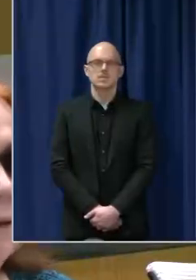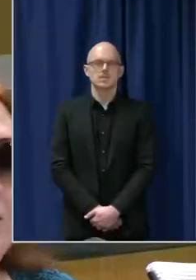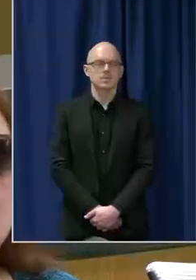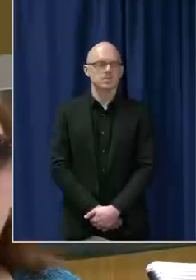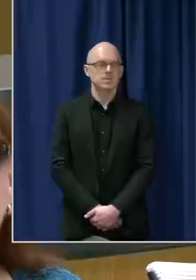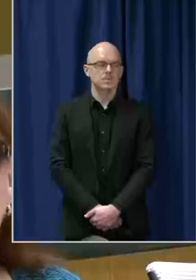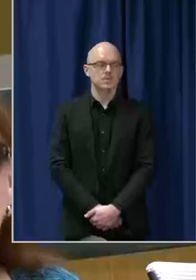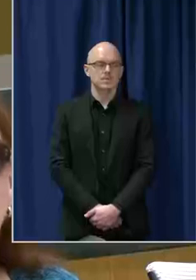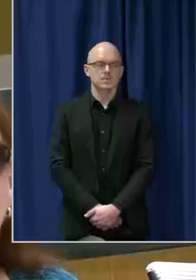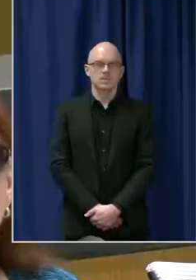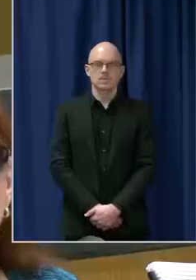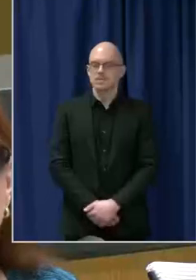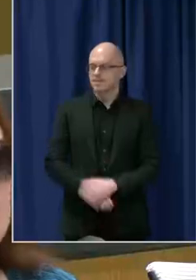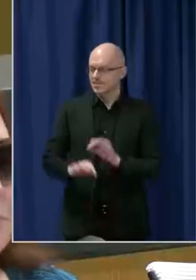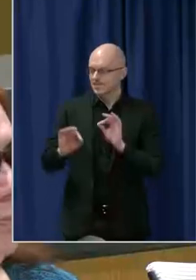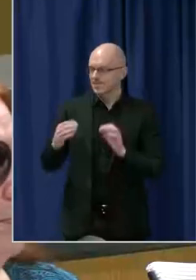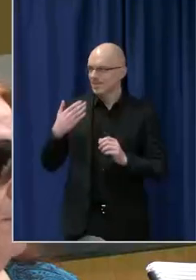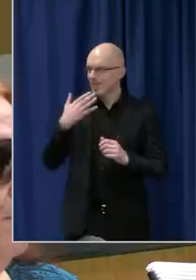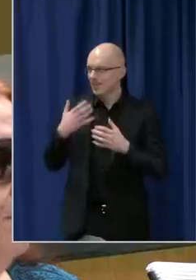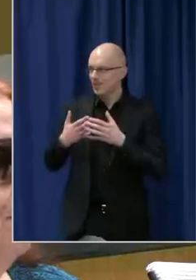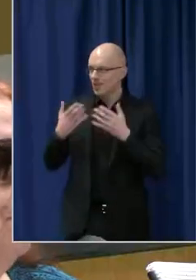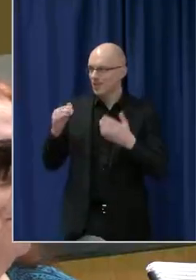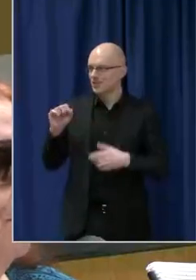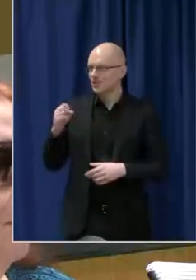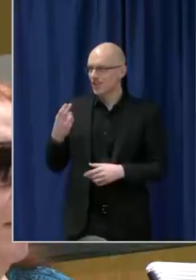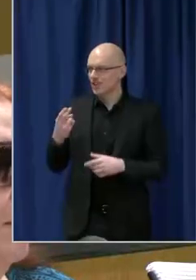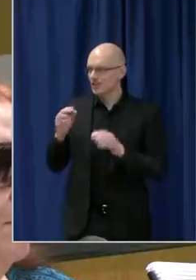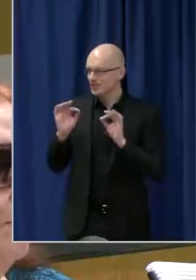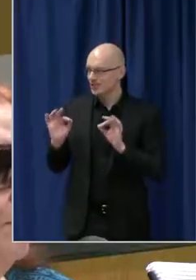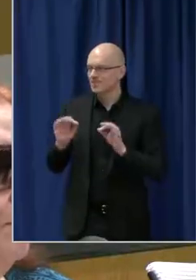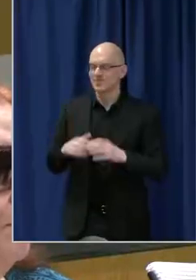Great. Thank you very much, Josh.